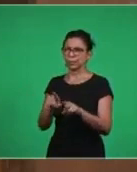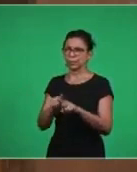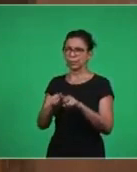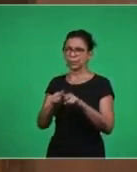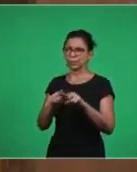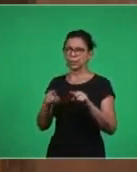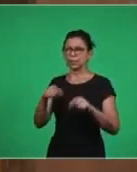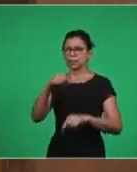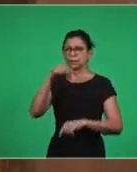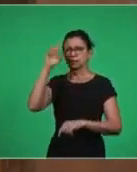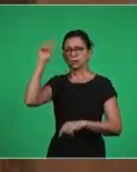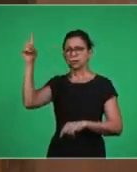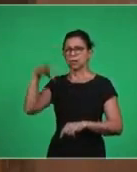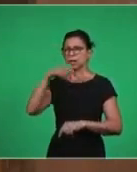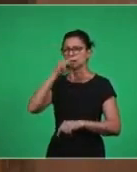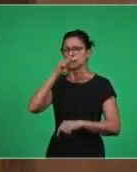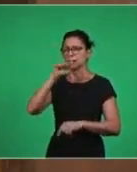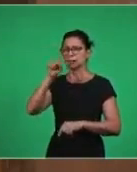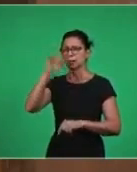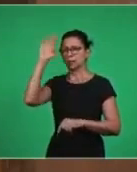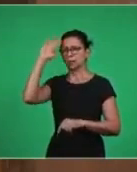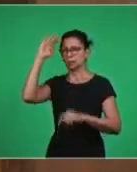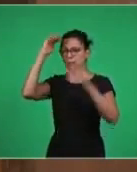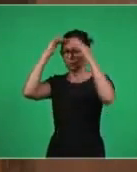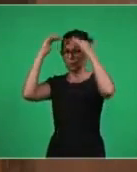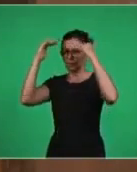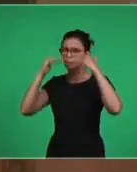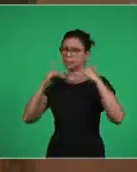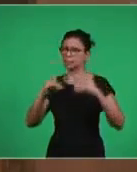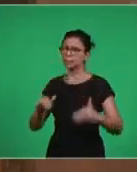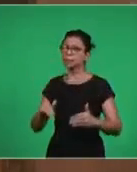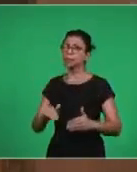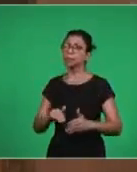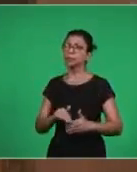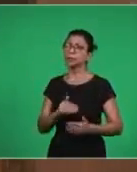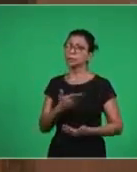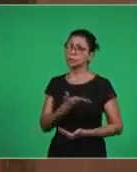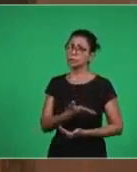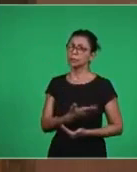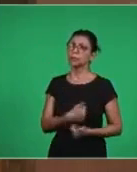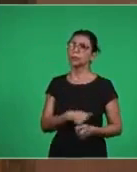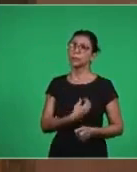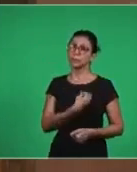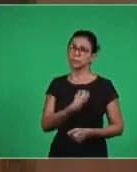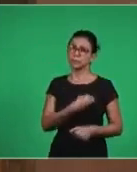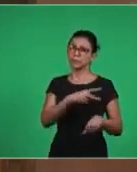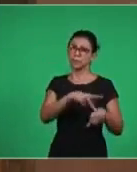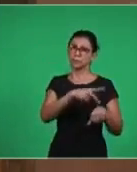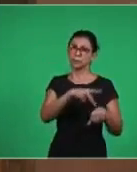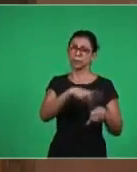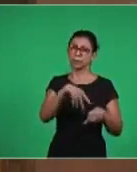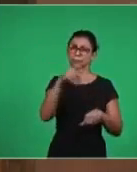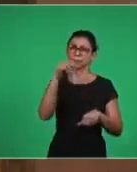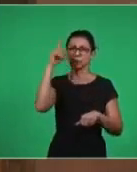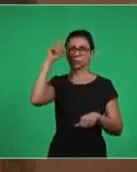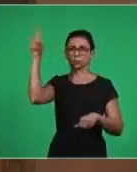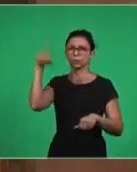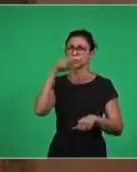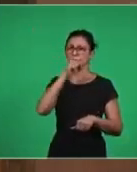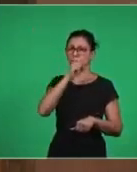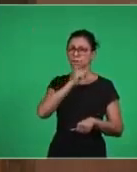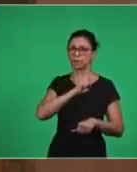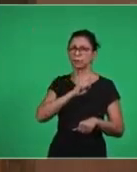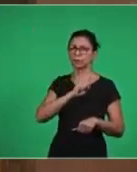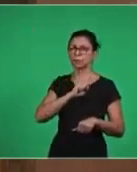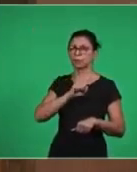that didn't keep this Sabbath and perform miracles on Sabbath. So they